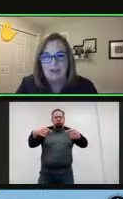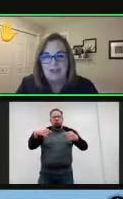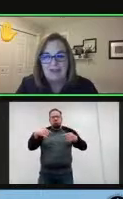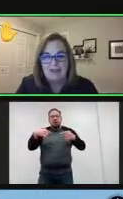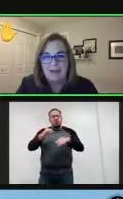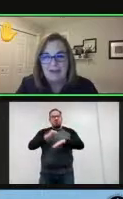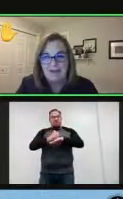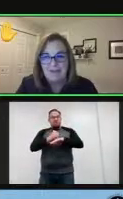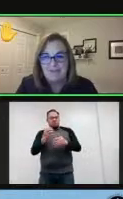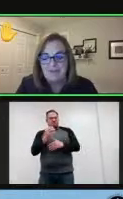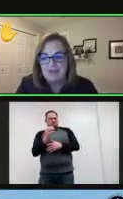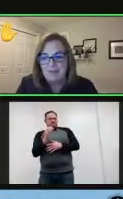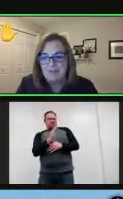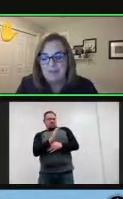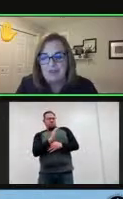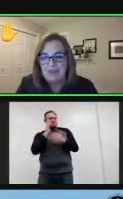they're